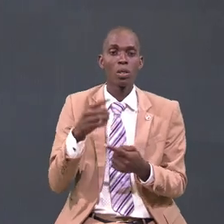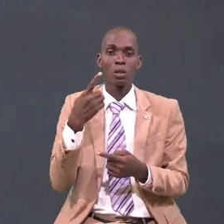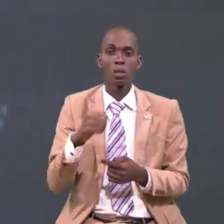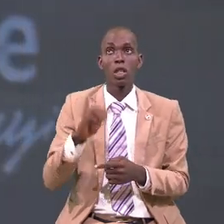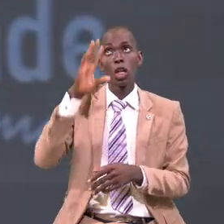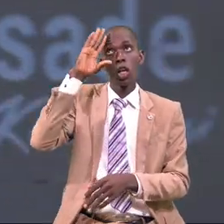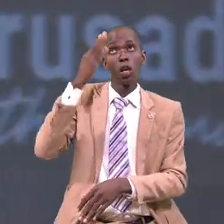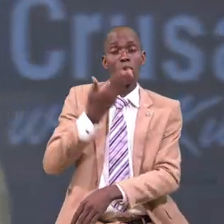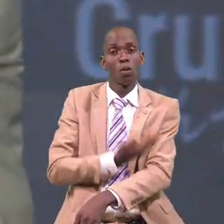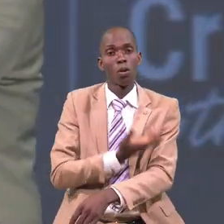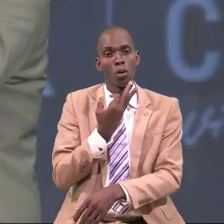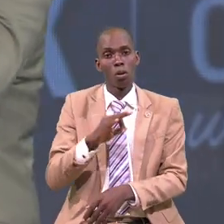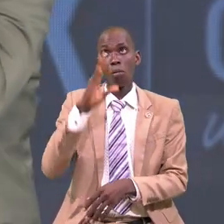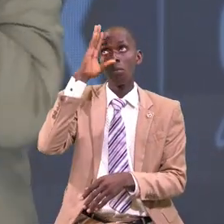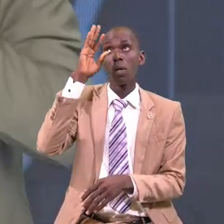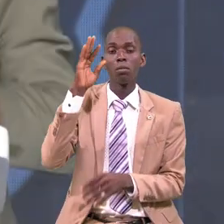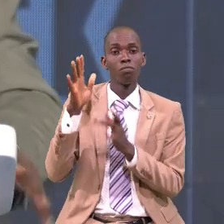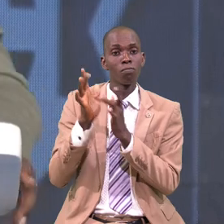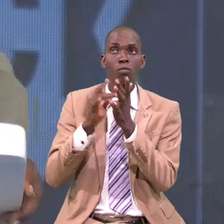Man cometh.